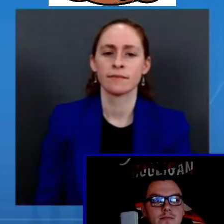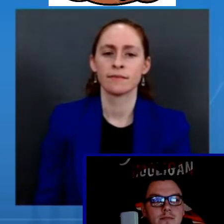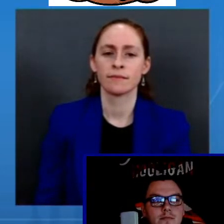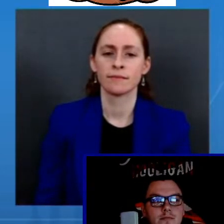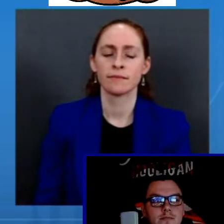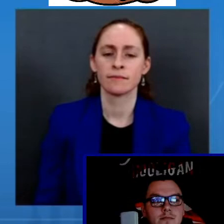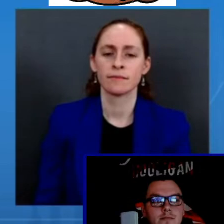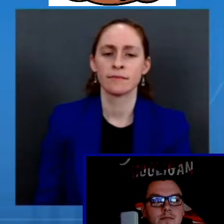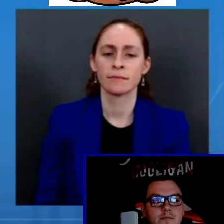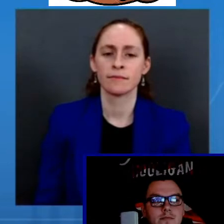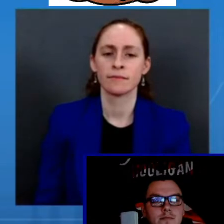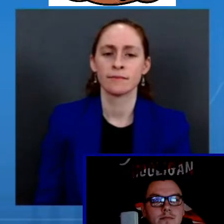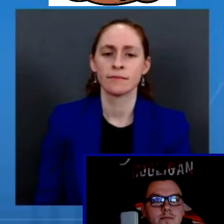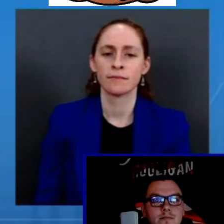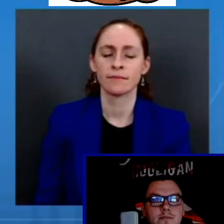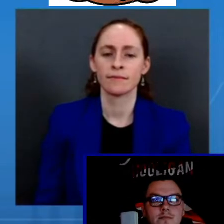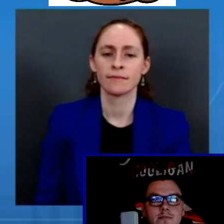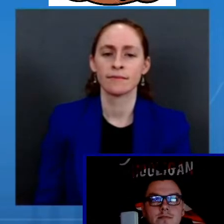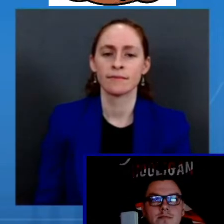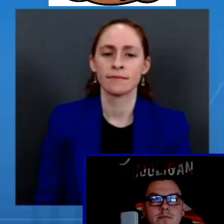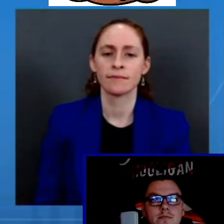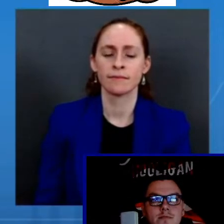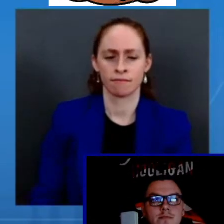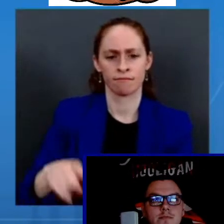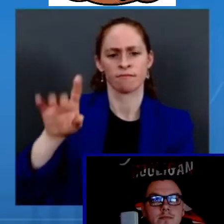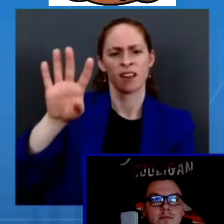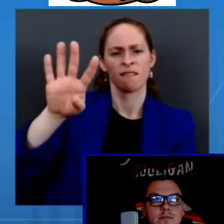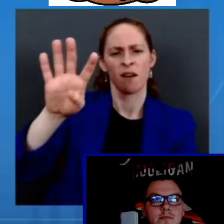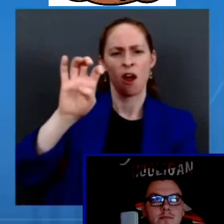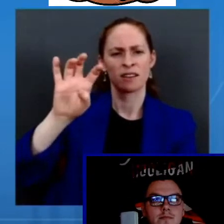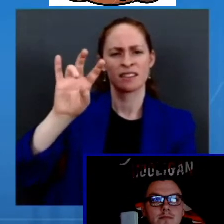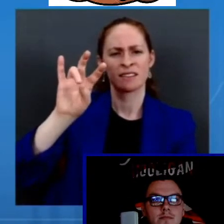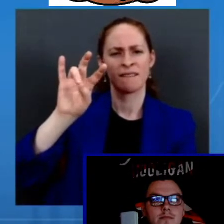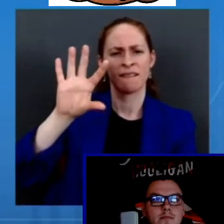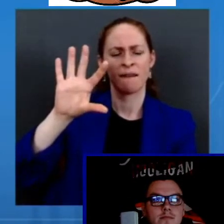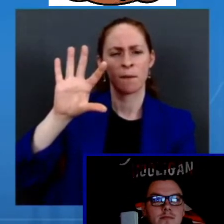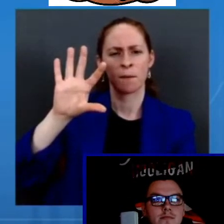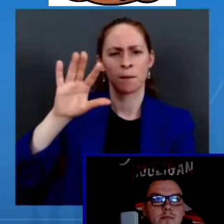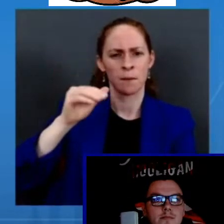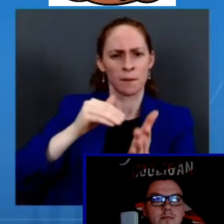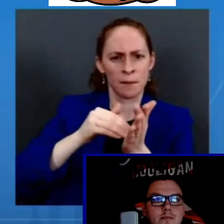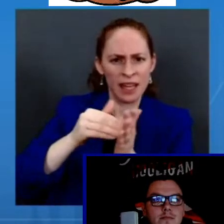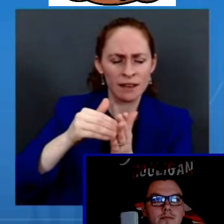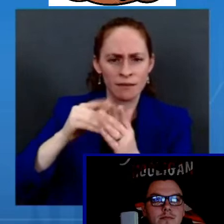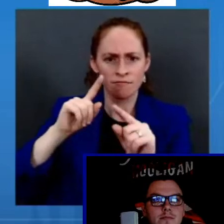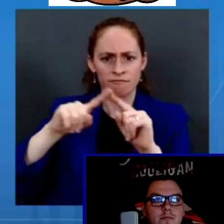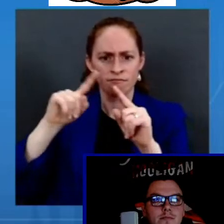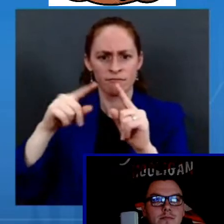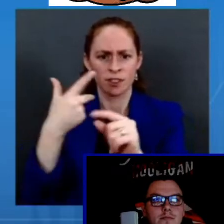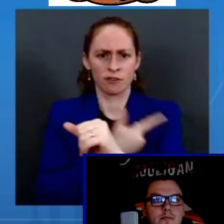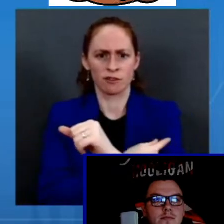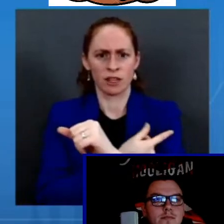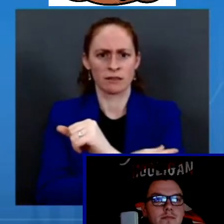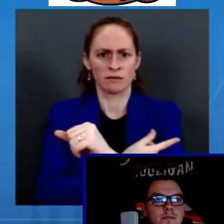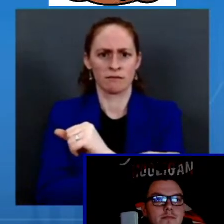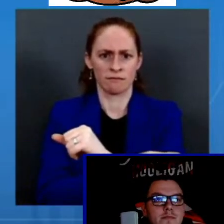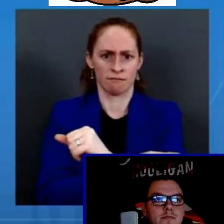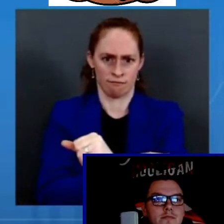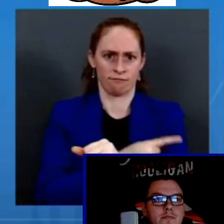475 million total shots in arms administered, I think it's actually higher than that at this point, approaching 500 million.